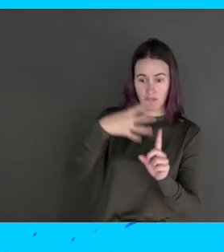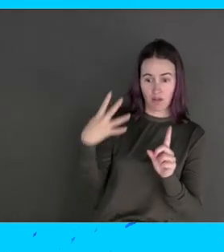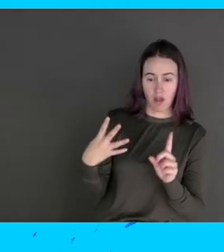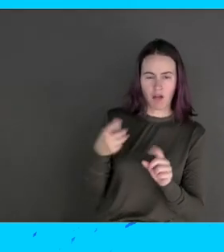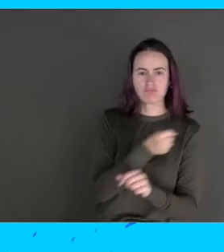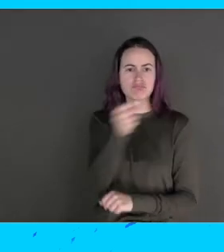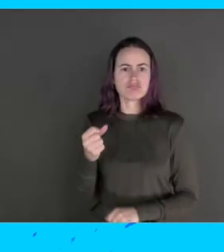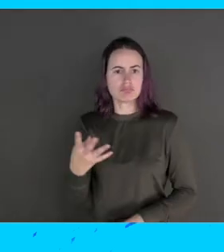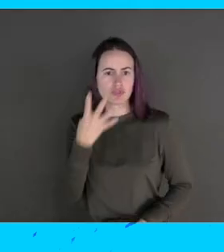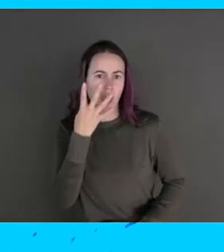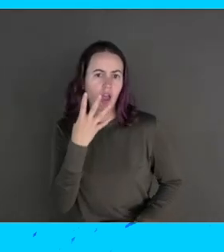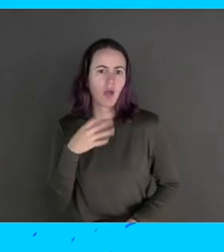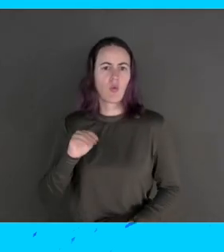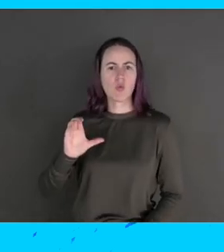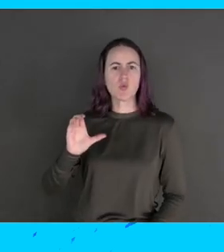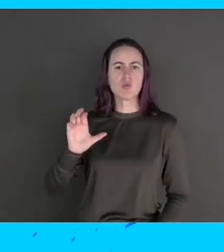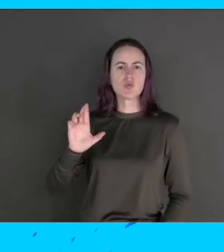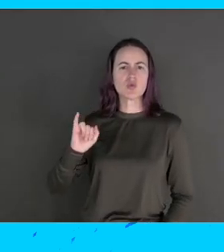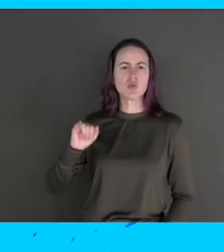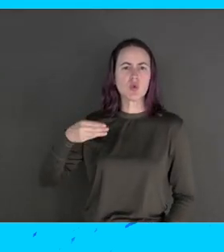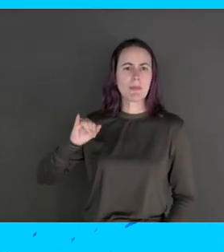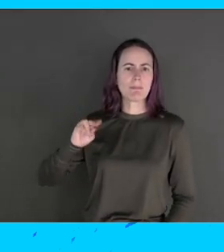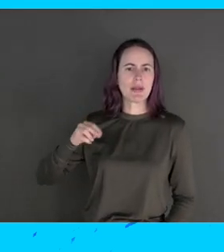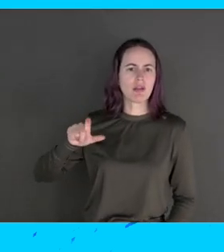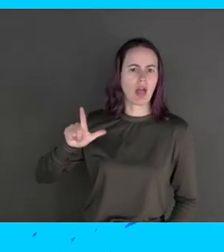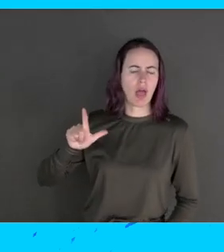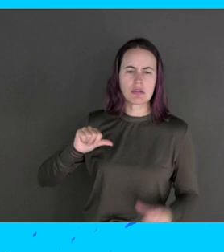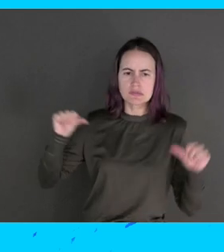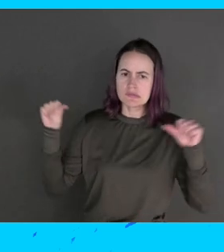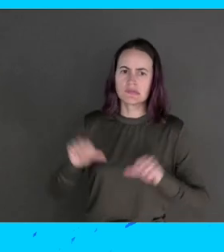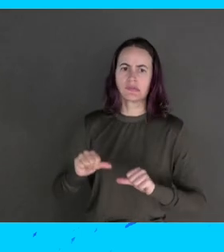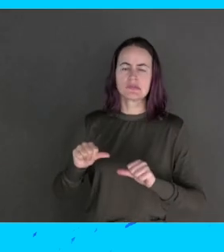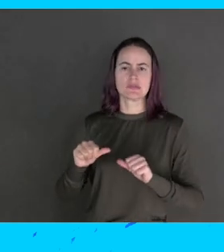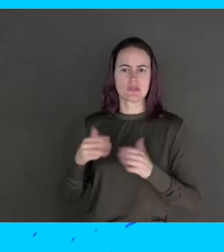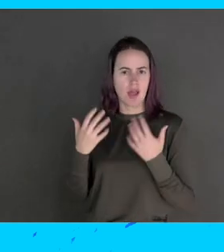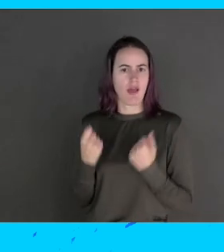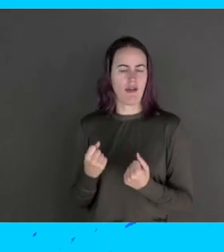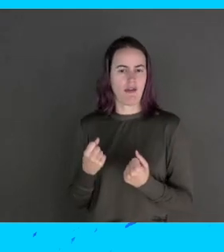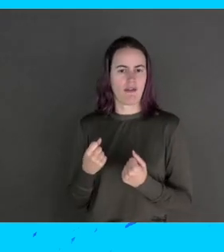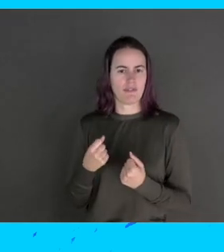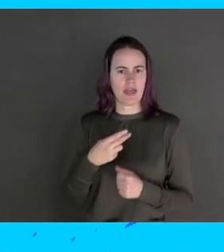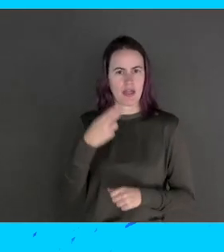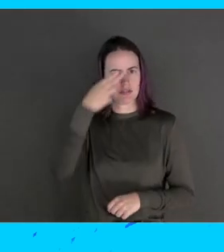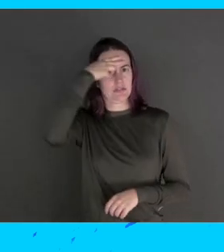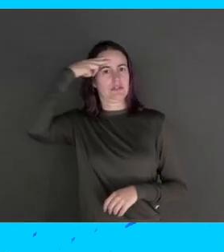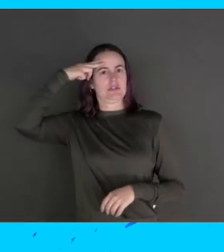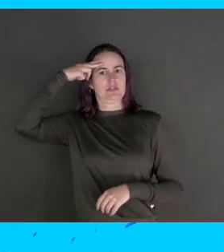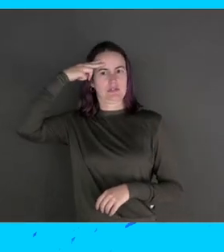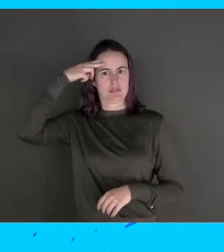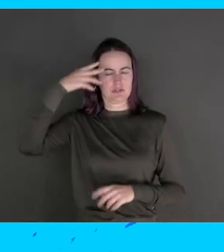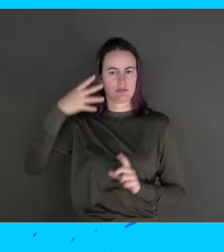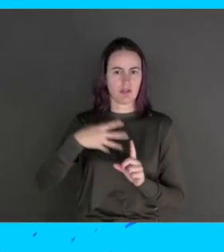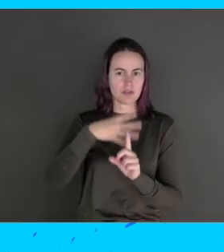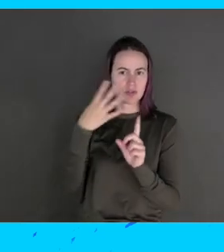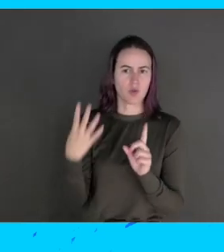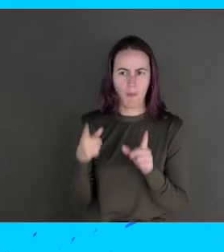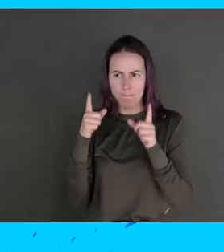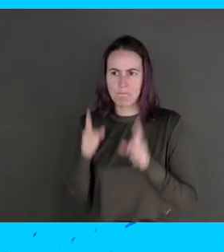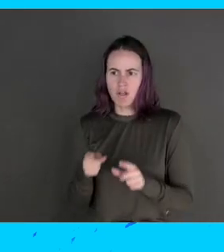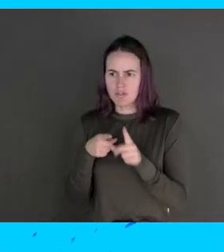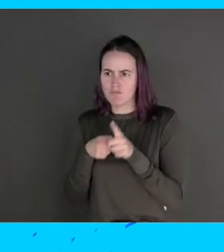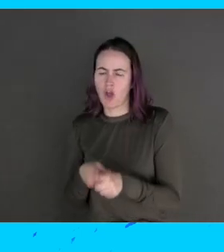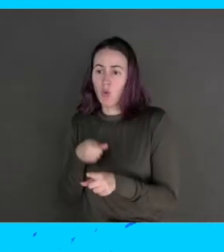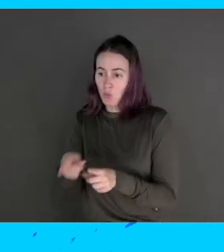And this, because it is said, you have to behave as a man or you have to behave as a woman, then they